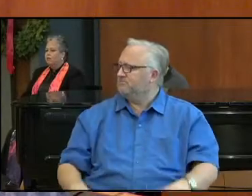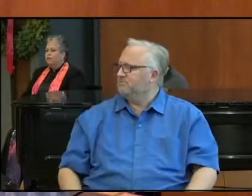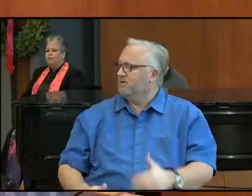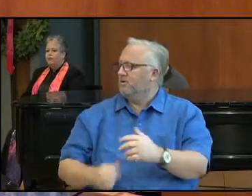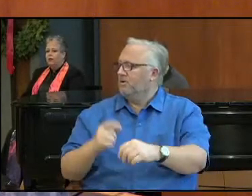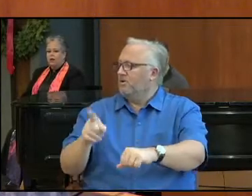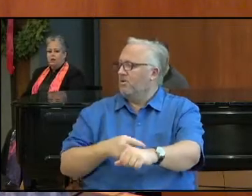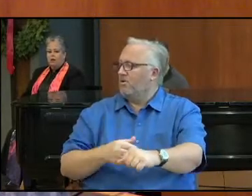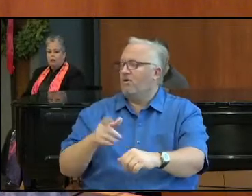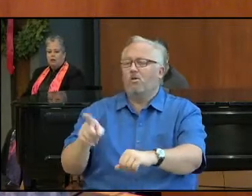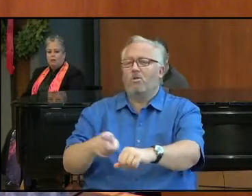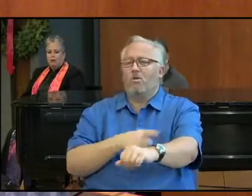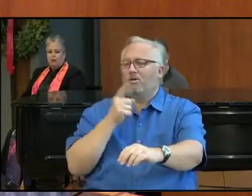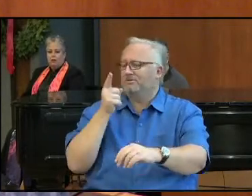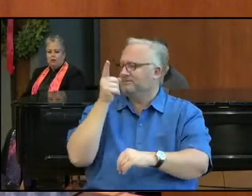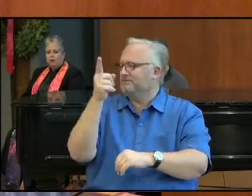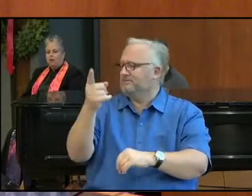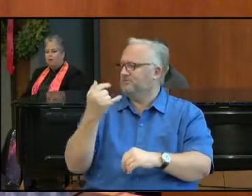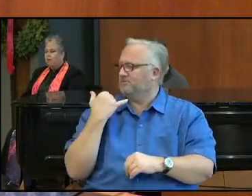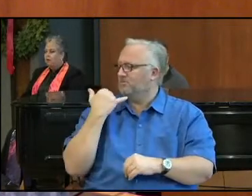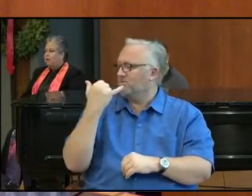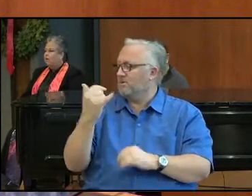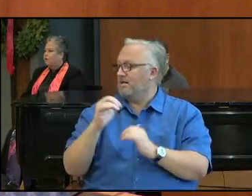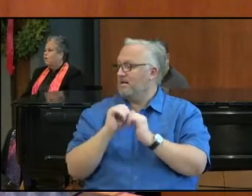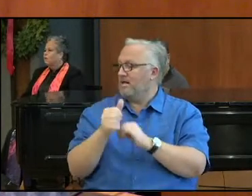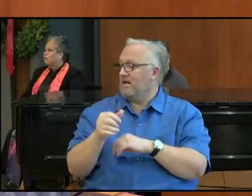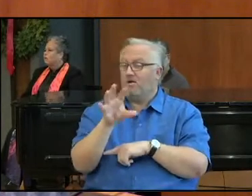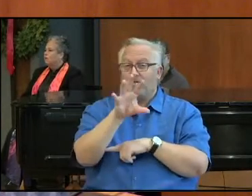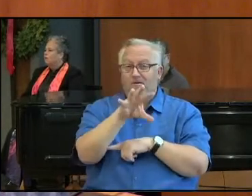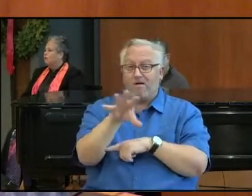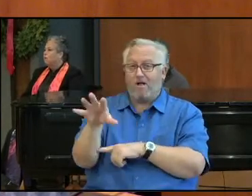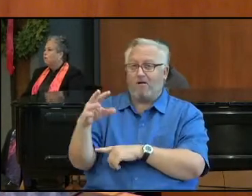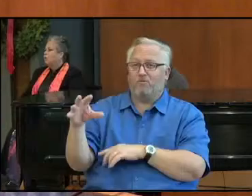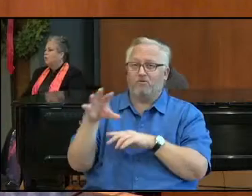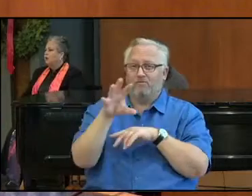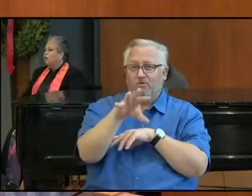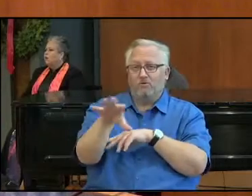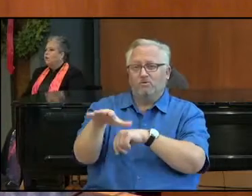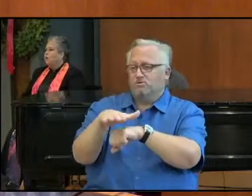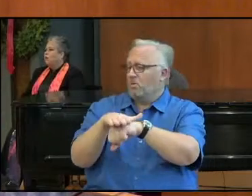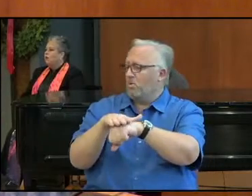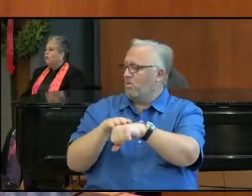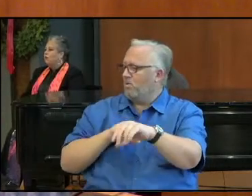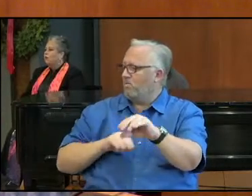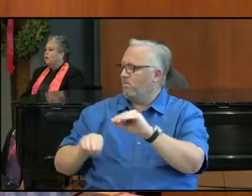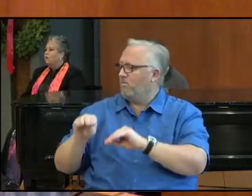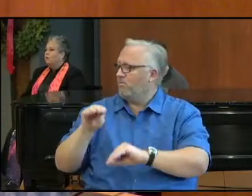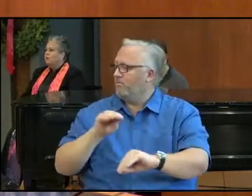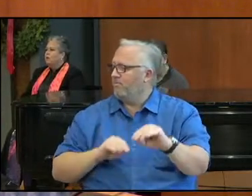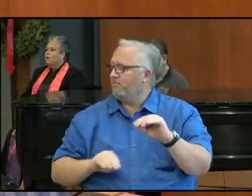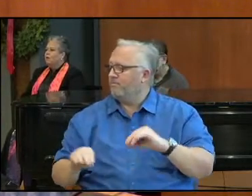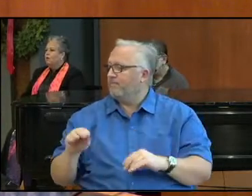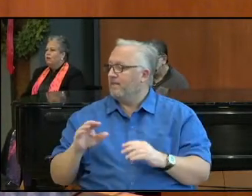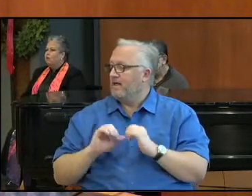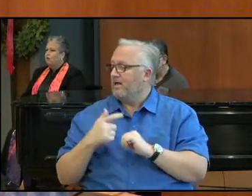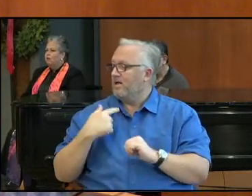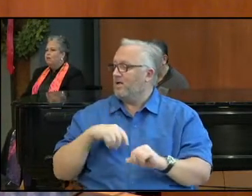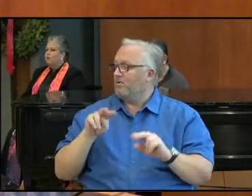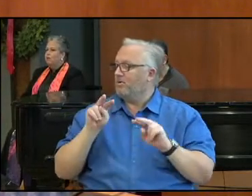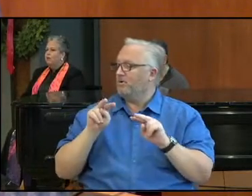call. The way the camera follows us in slow-mo, the way we look to us